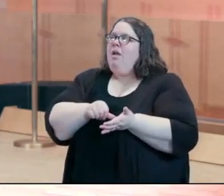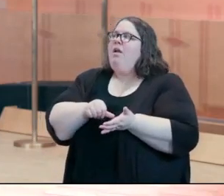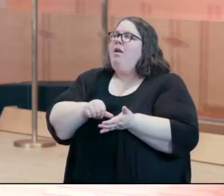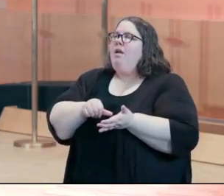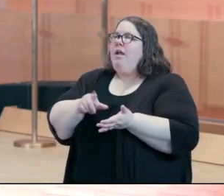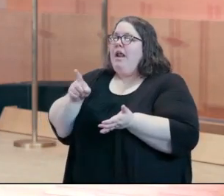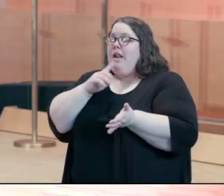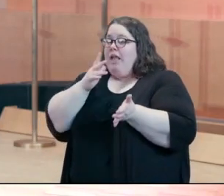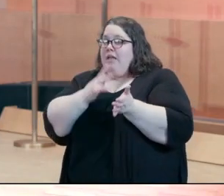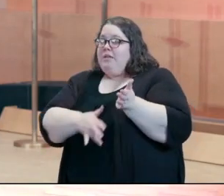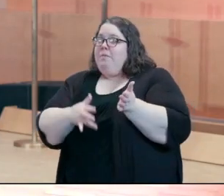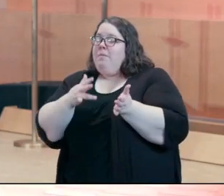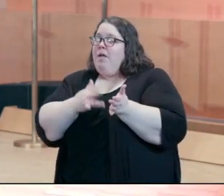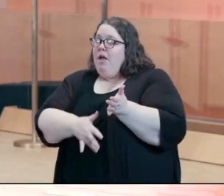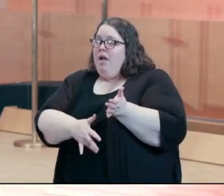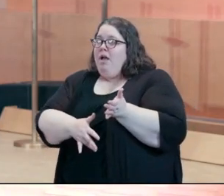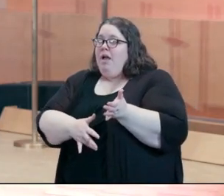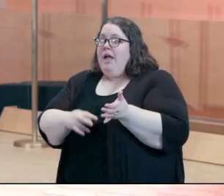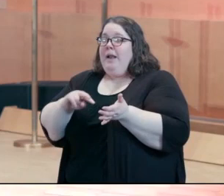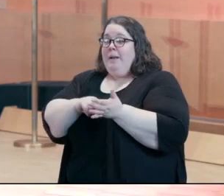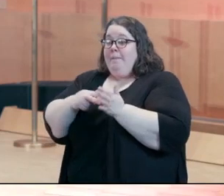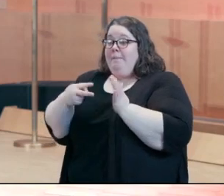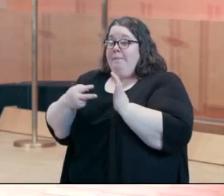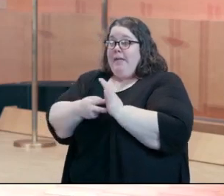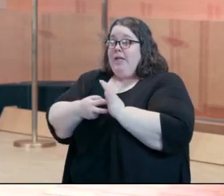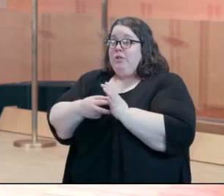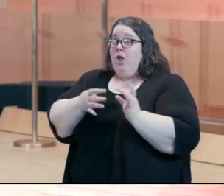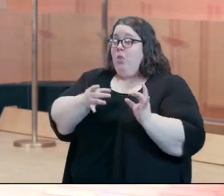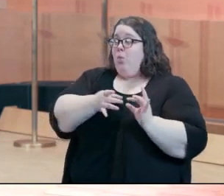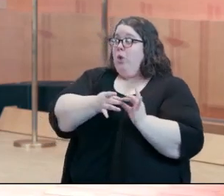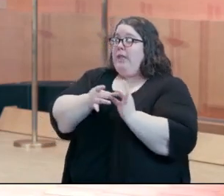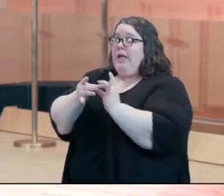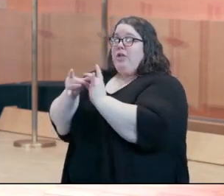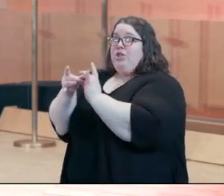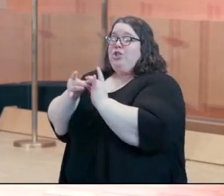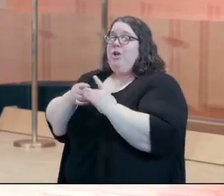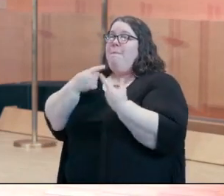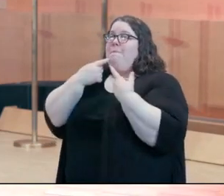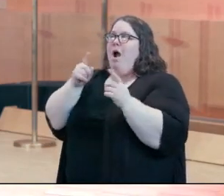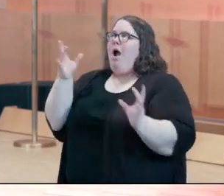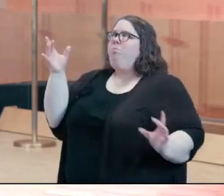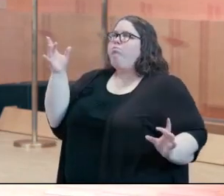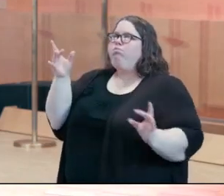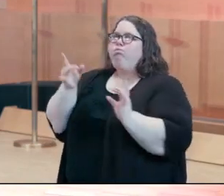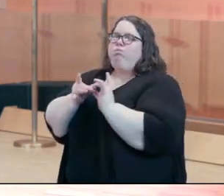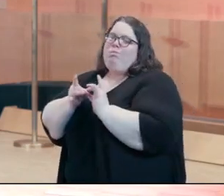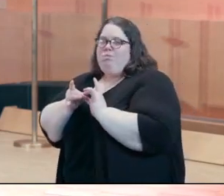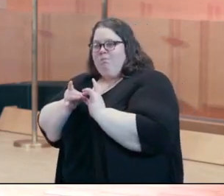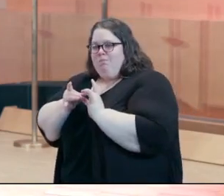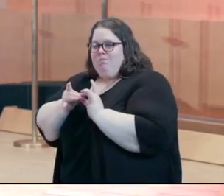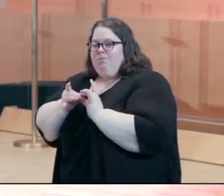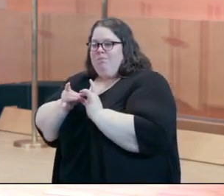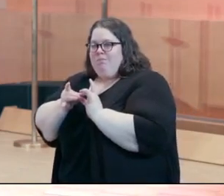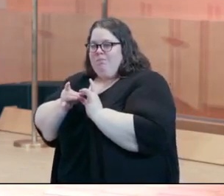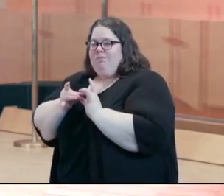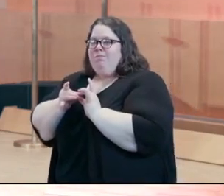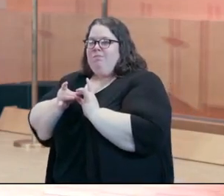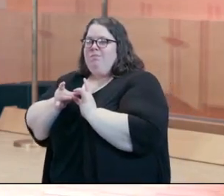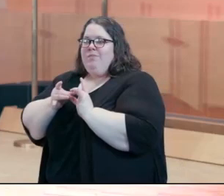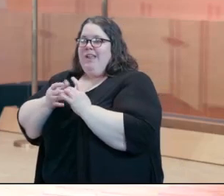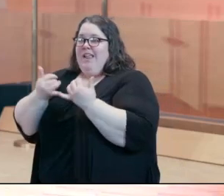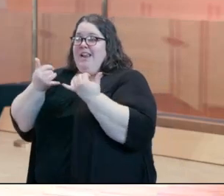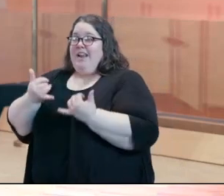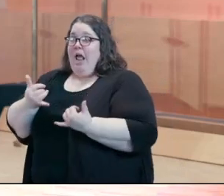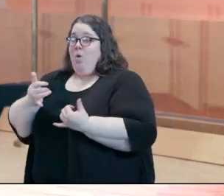into that relationship with our God. We have been brought back into the perfect relationship with